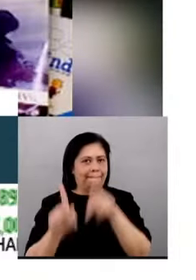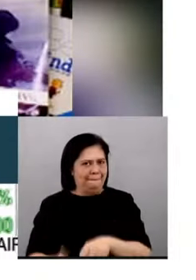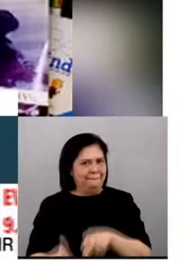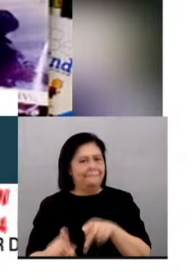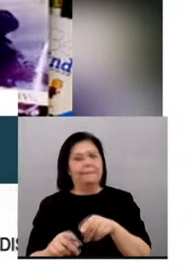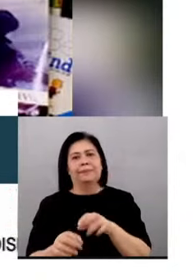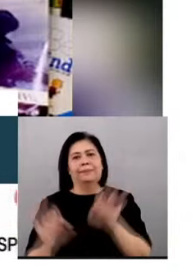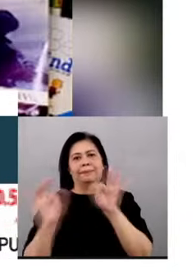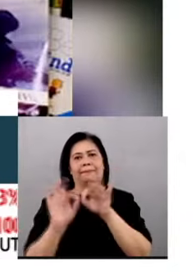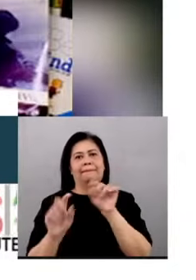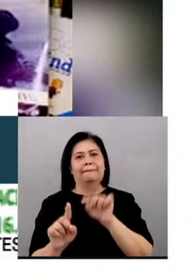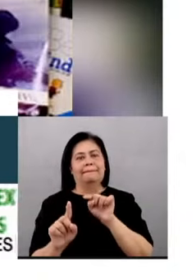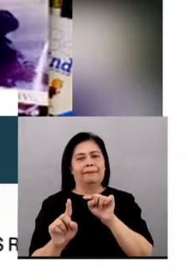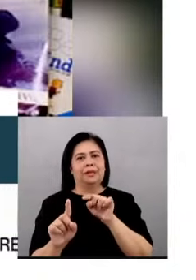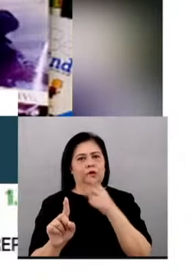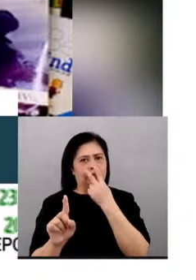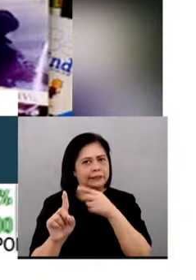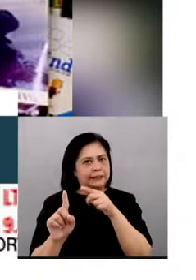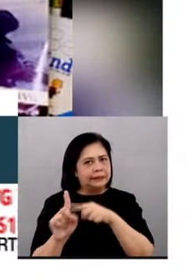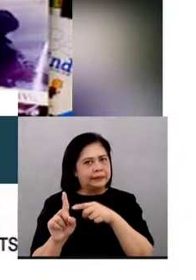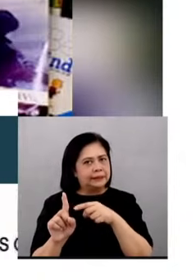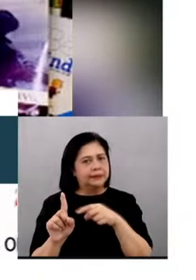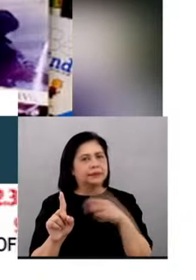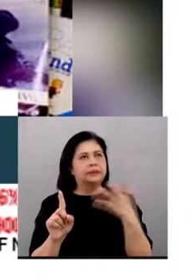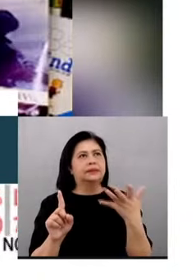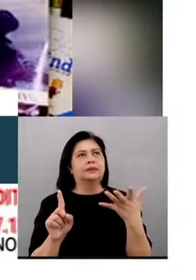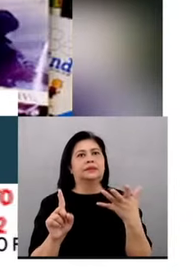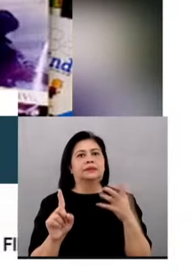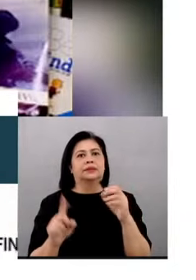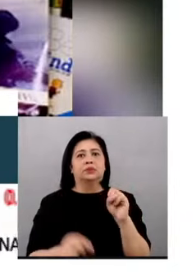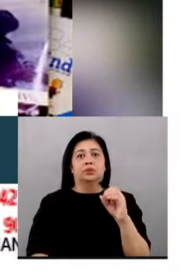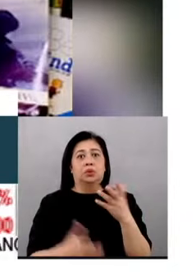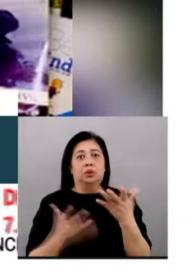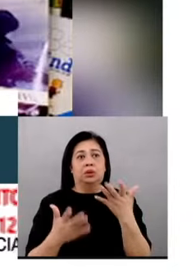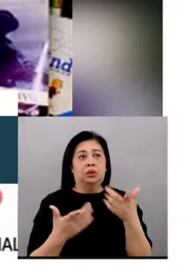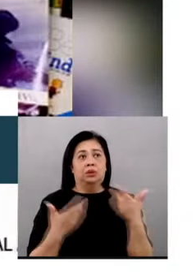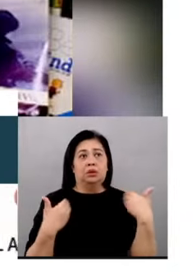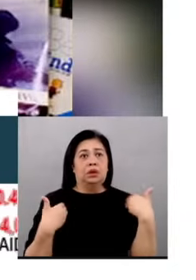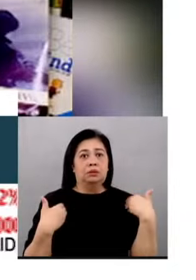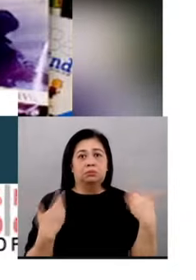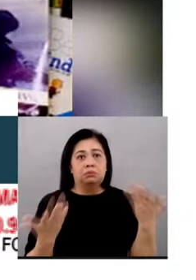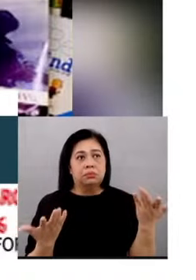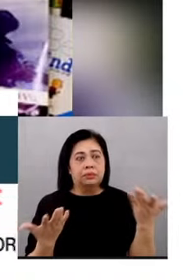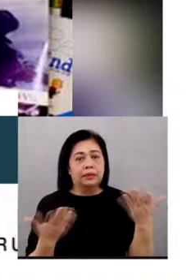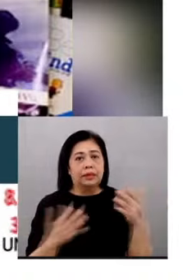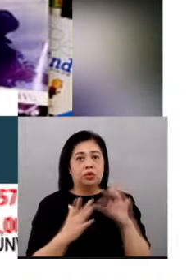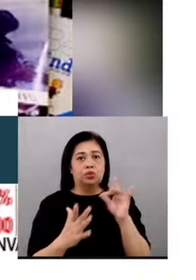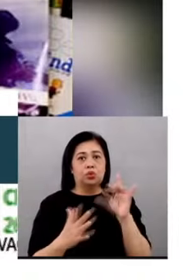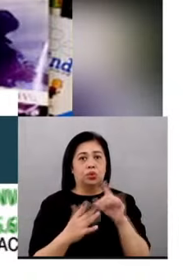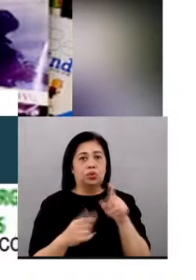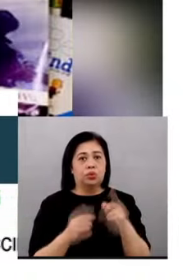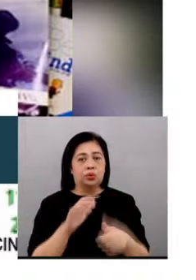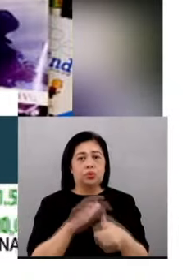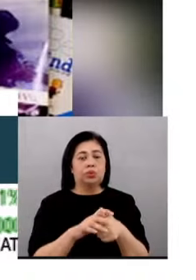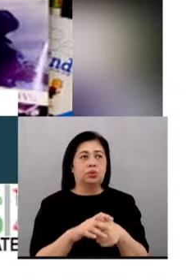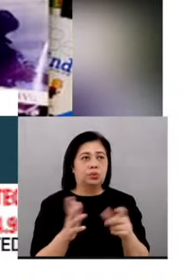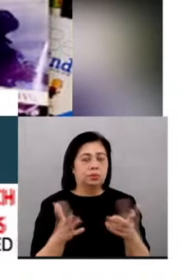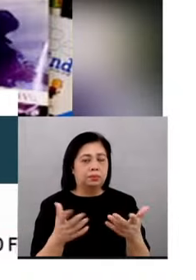that's what we need to see. So you either going to have the choices that will come out of that is going to